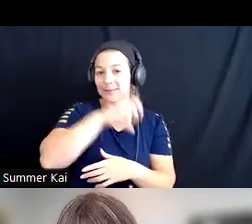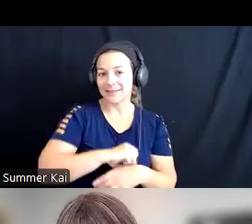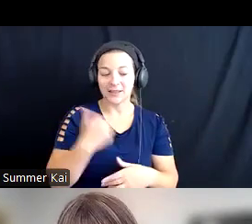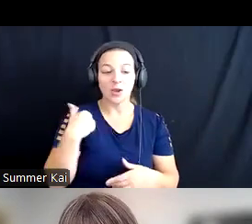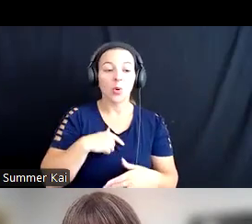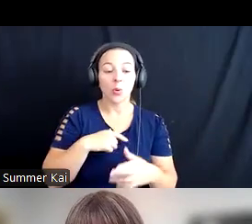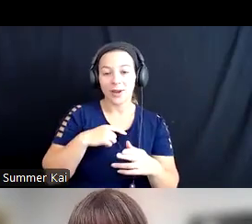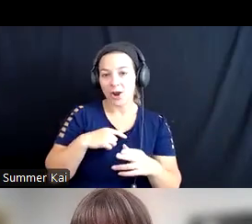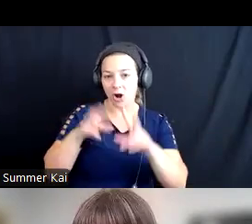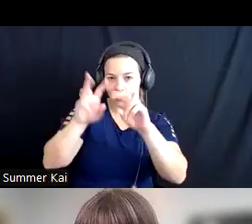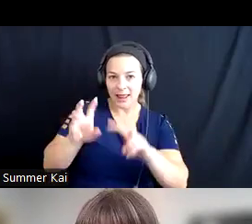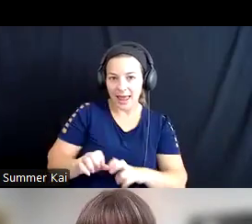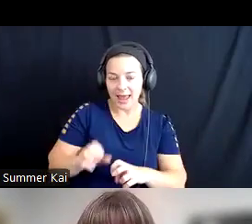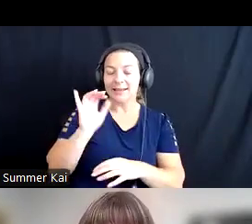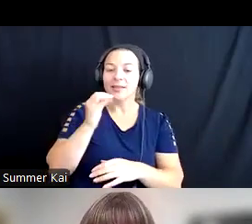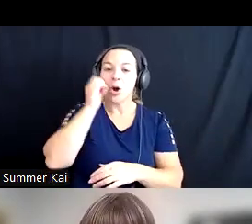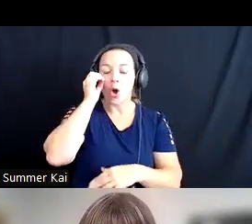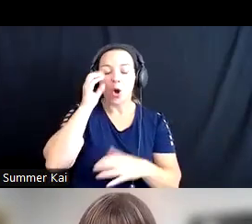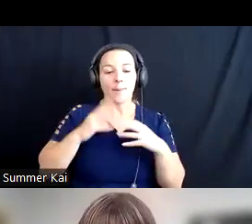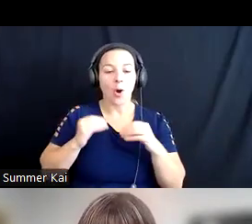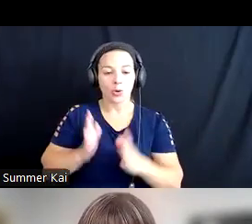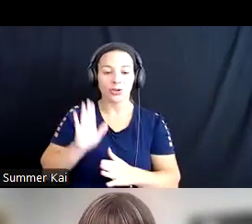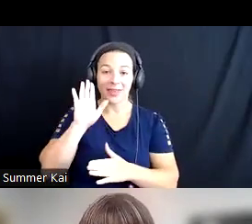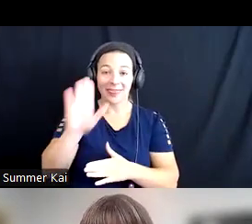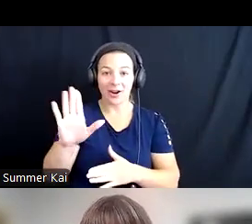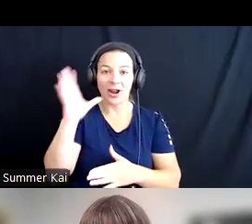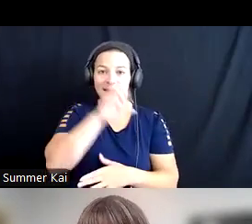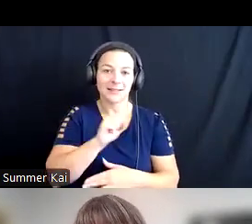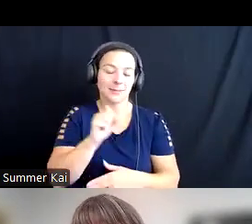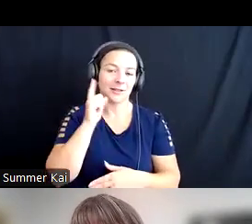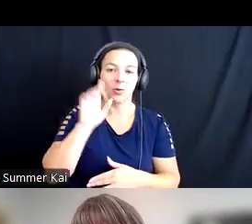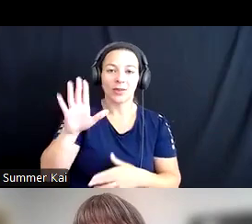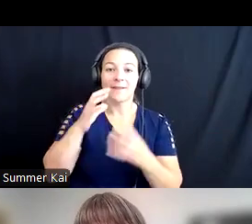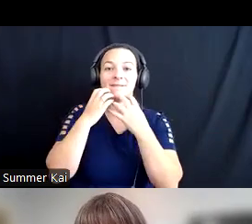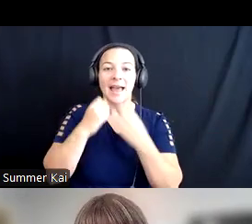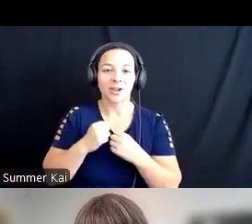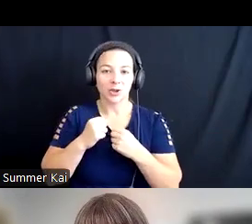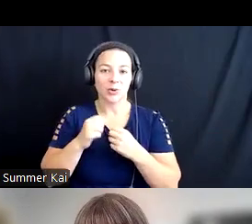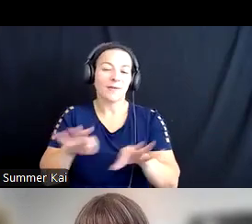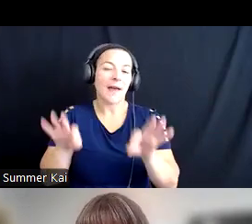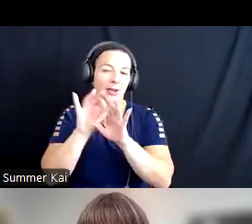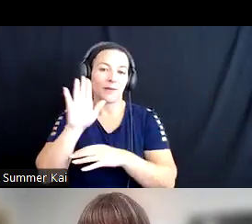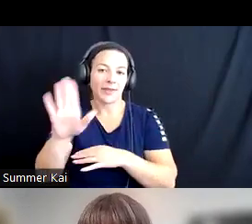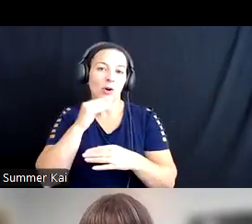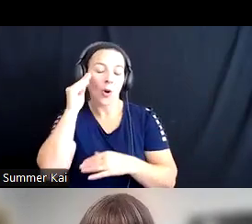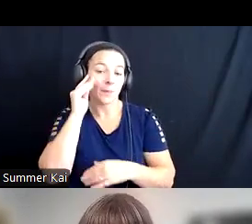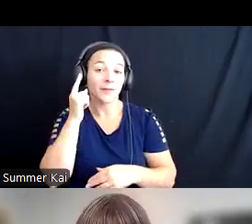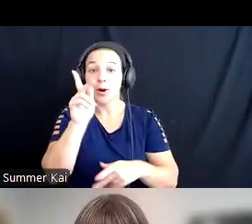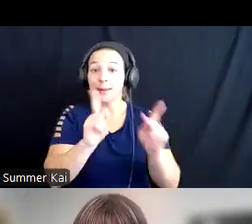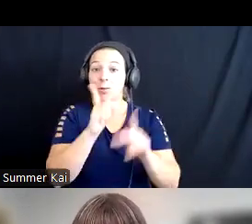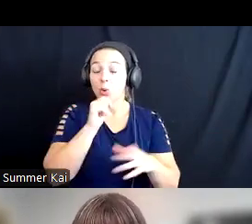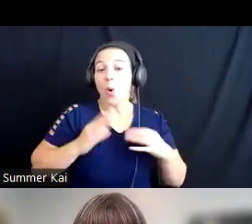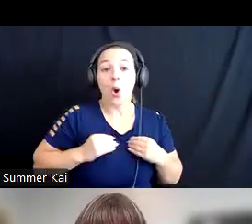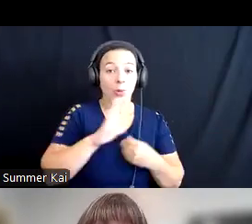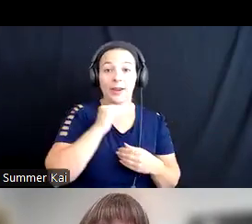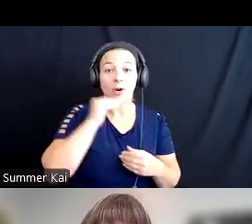homeowners' estimates of the value of their homes. That is the best data that we have. For people who own their homes free and clear, they don't